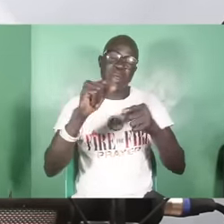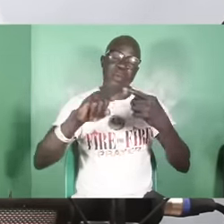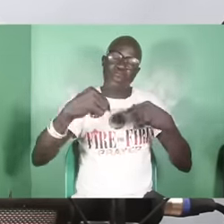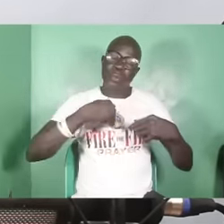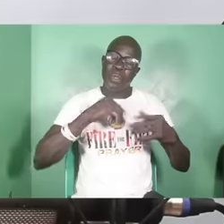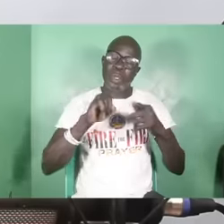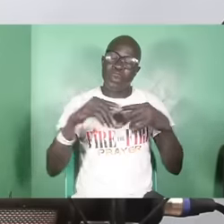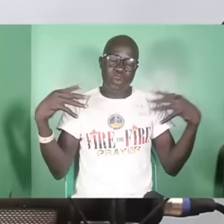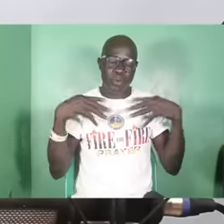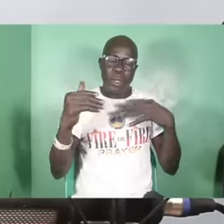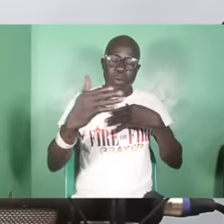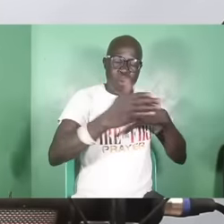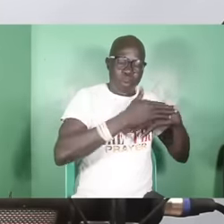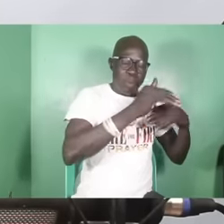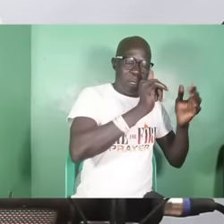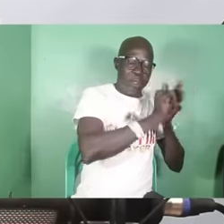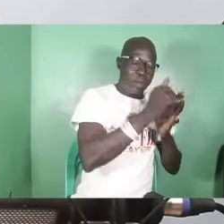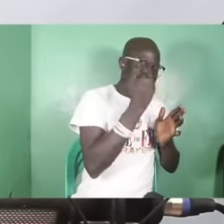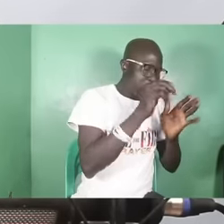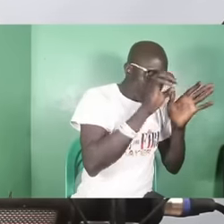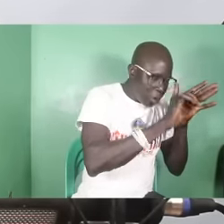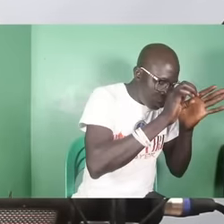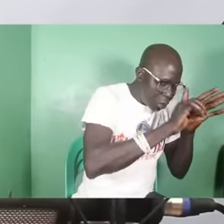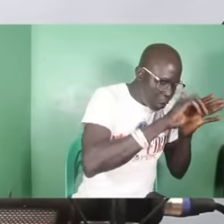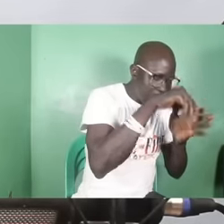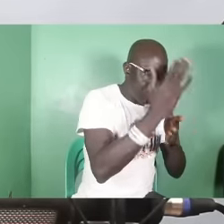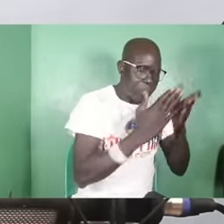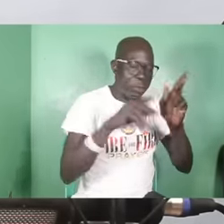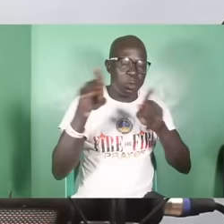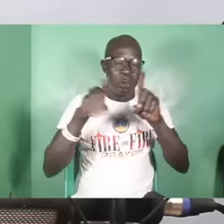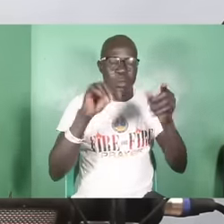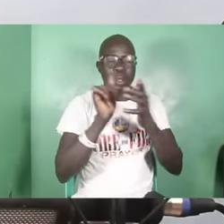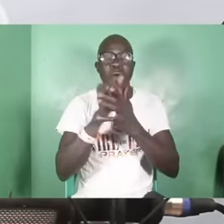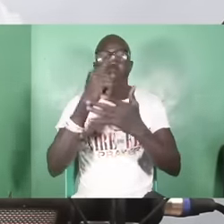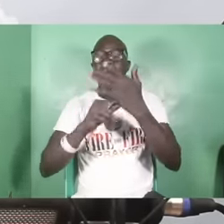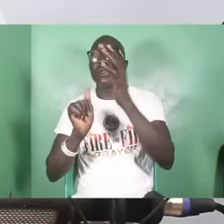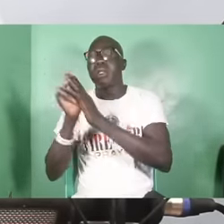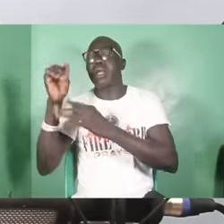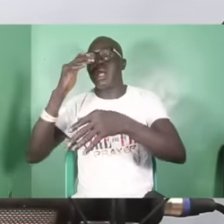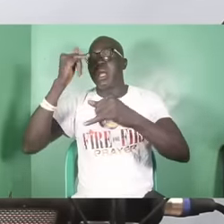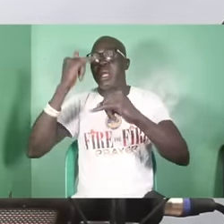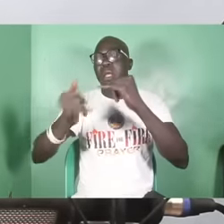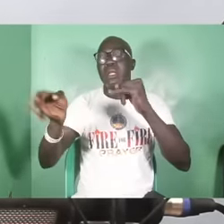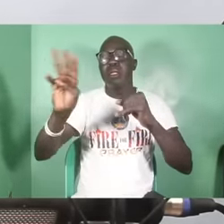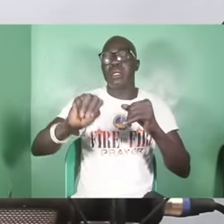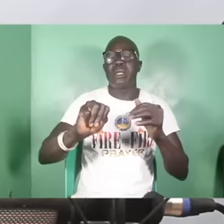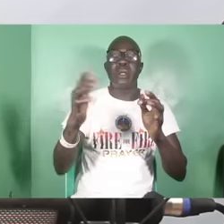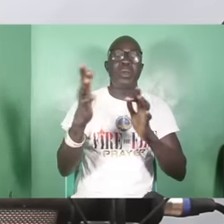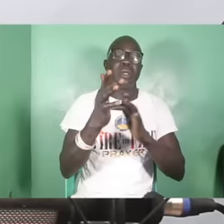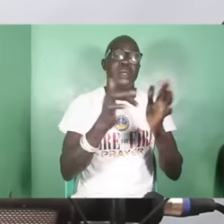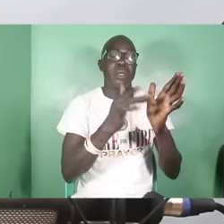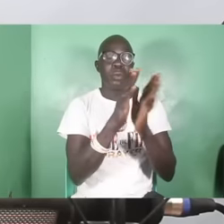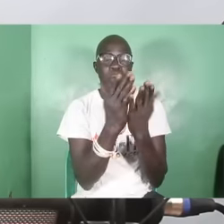seyin. Now let them go. Lo wo die. Ninu awon to se be. From the people that this. E to gbe yin won. What's in the Bible? Read the